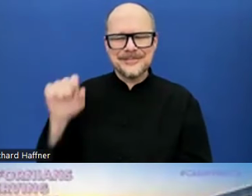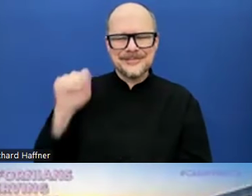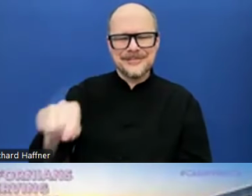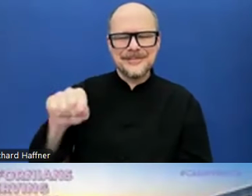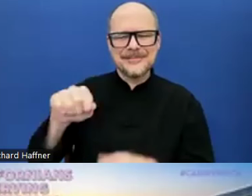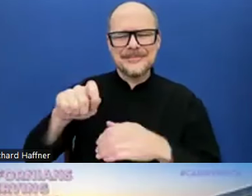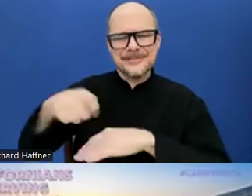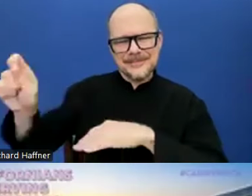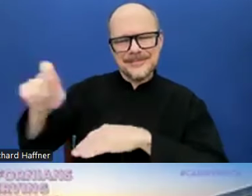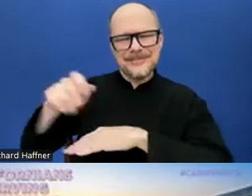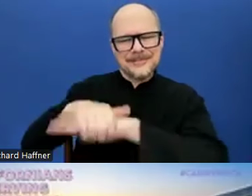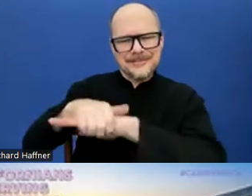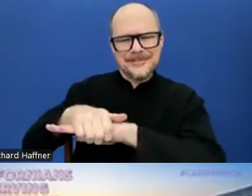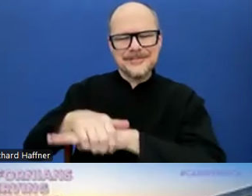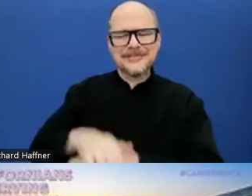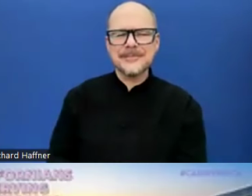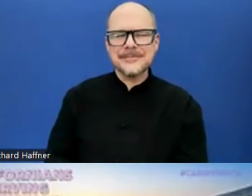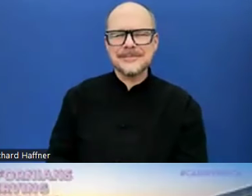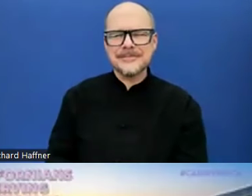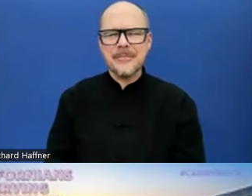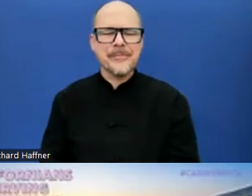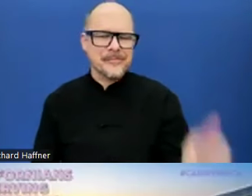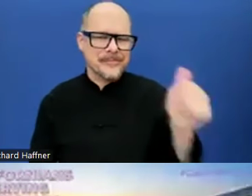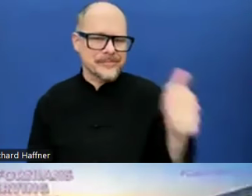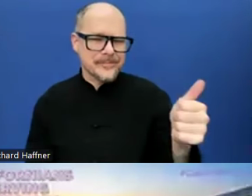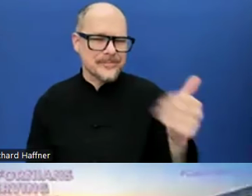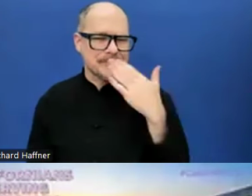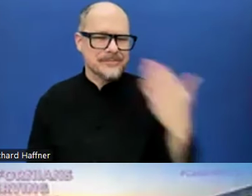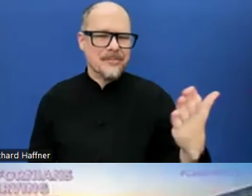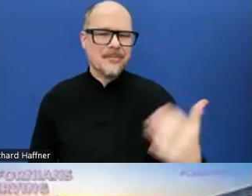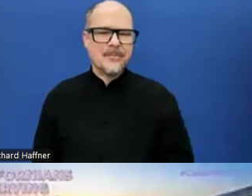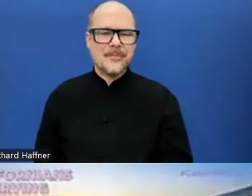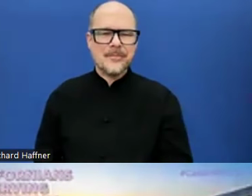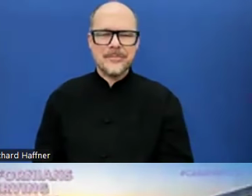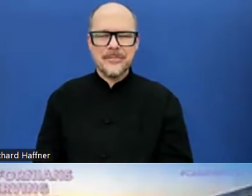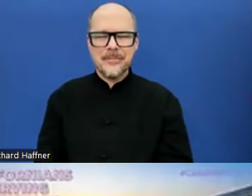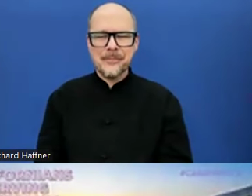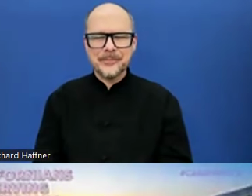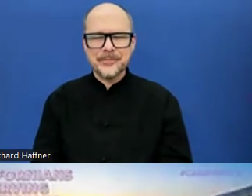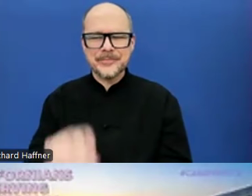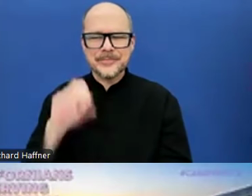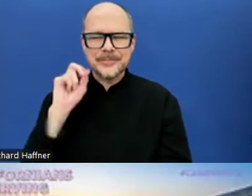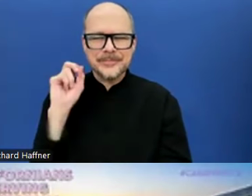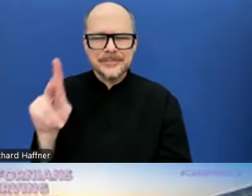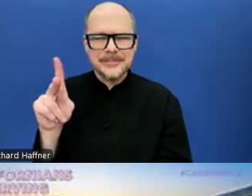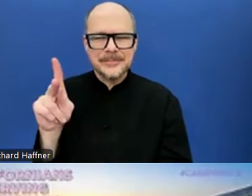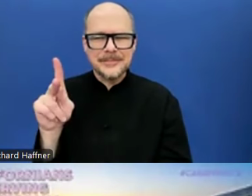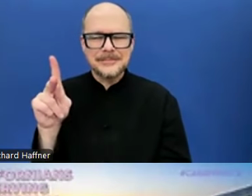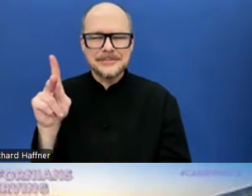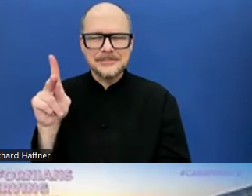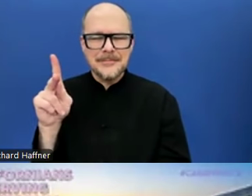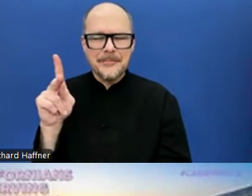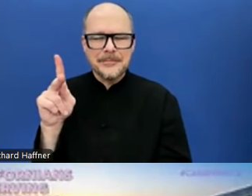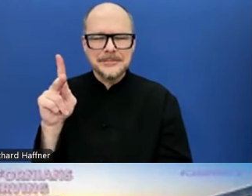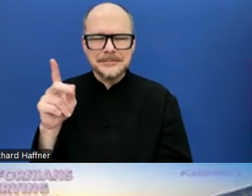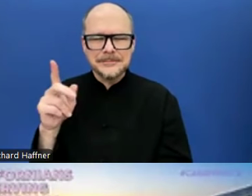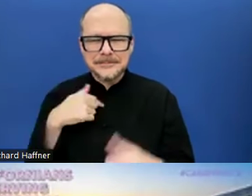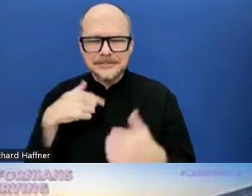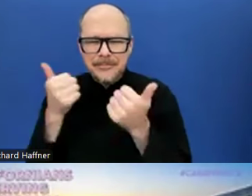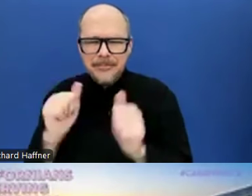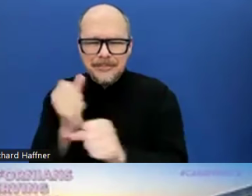language for interpretation. Thank you. Thank you so much. All right, let's see if, so we're trying to create a